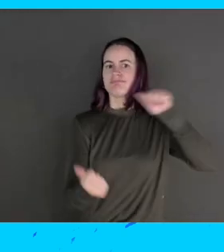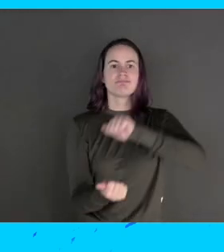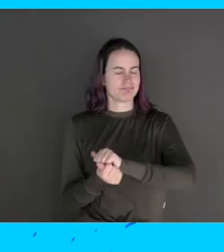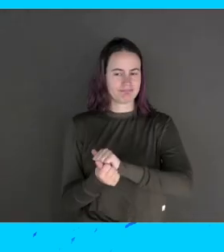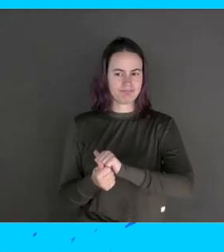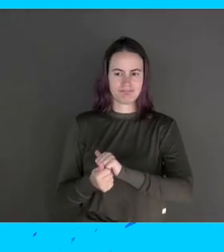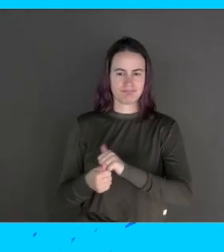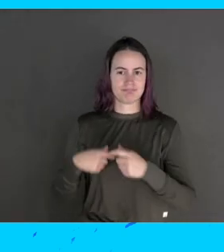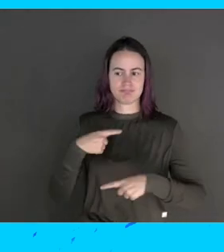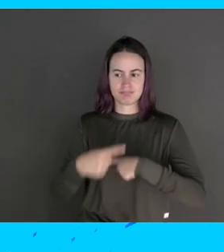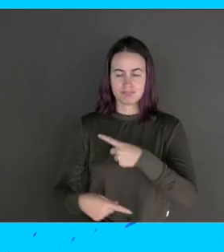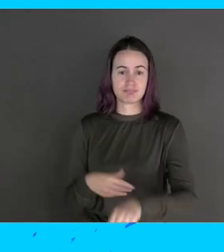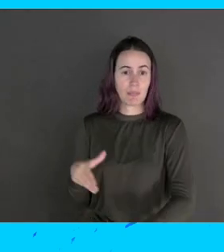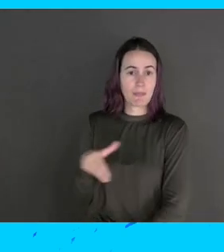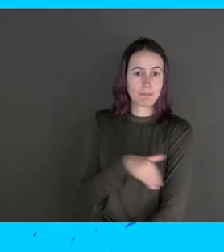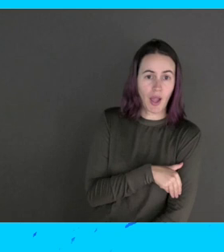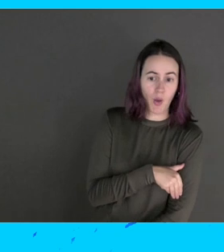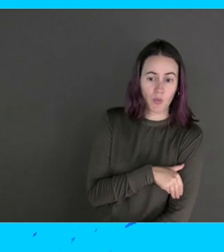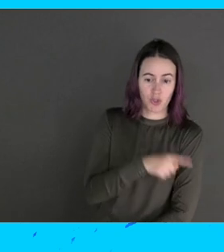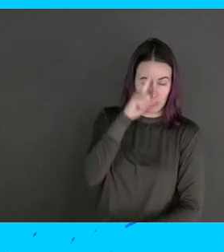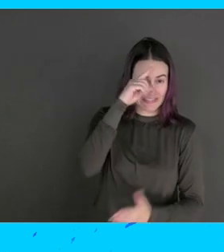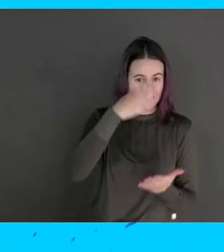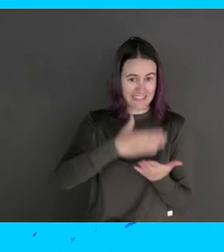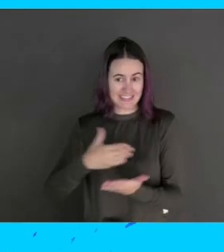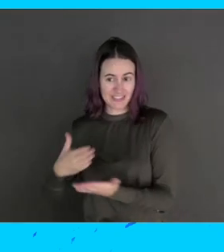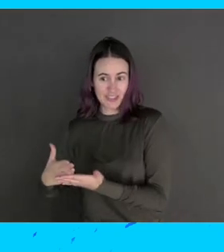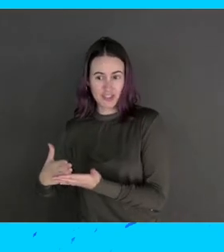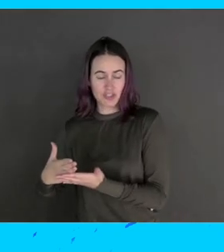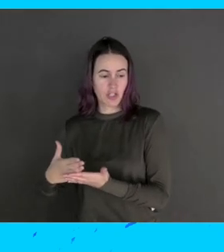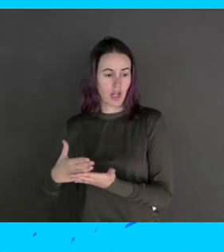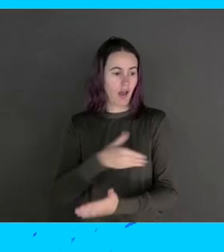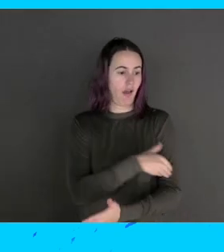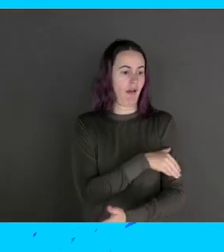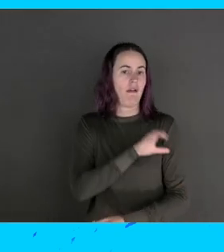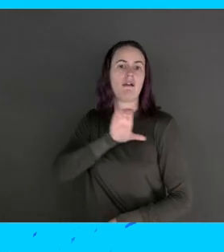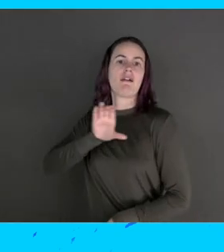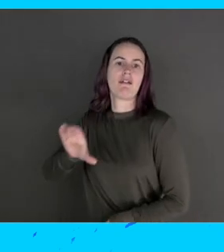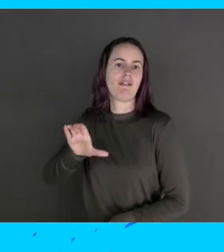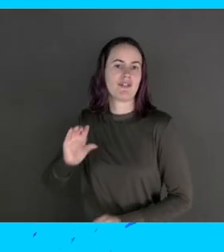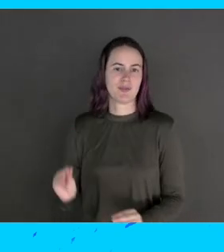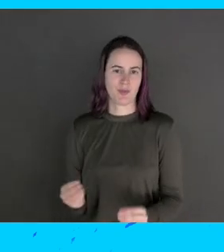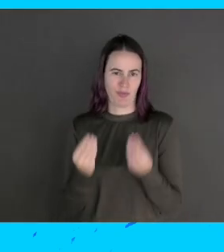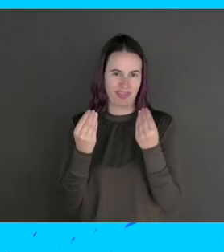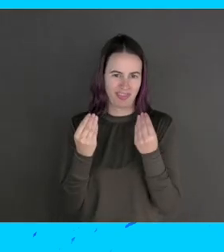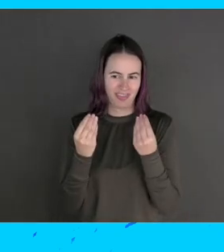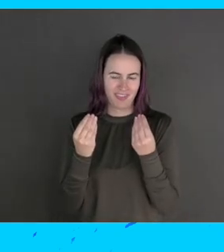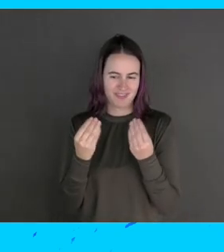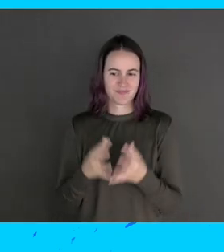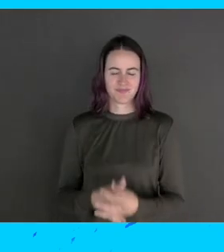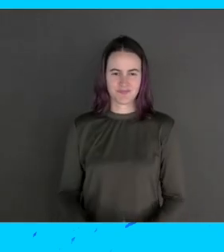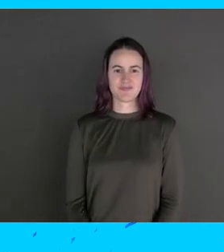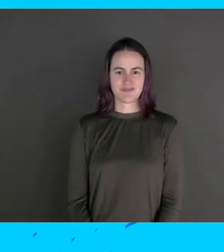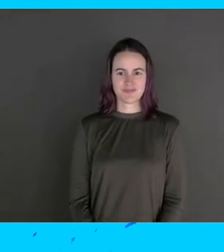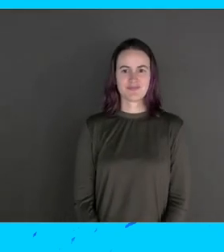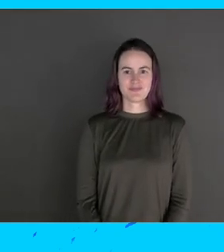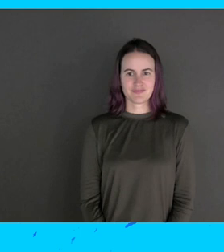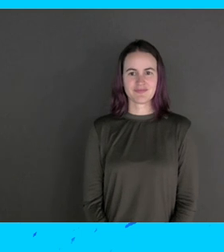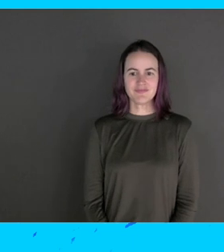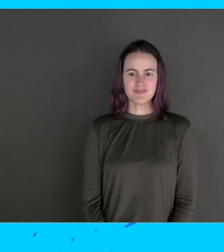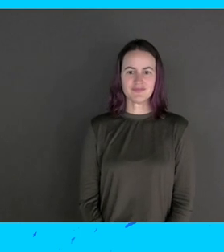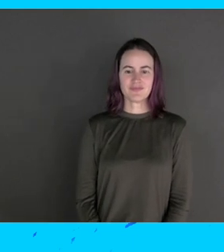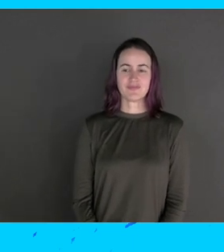is transferred to adolescents and youth alongside traditional power holders. This includes the power to create